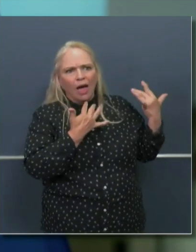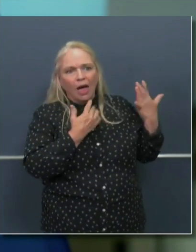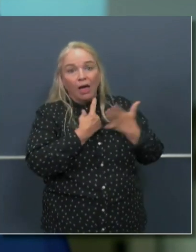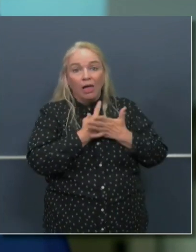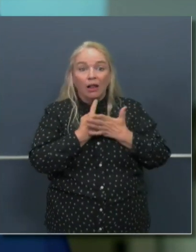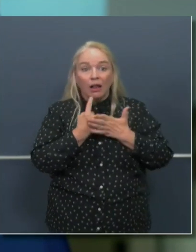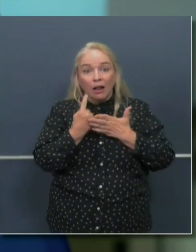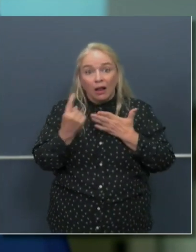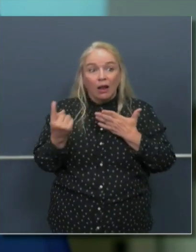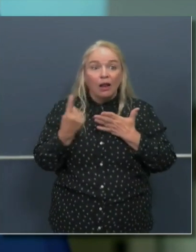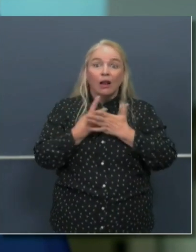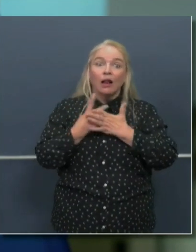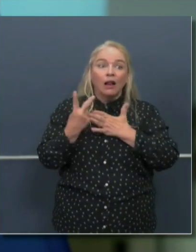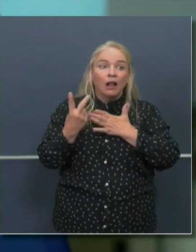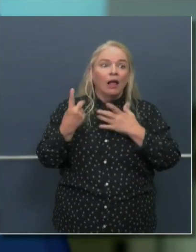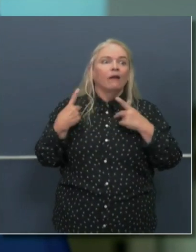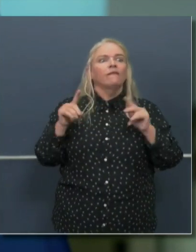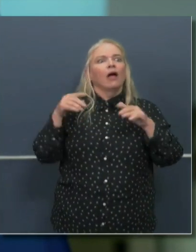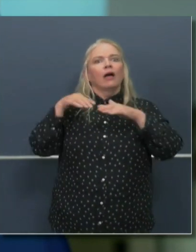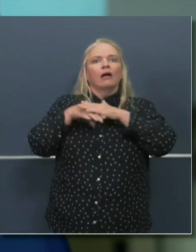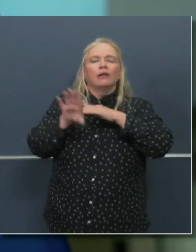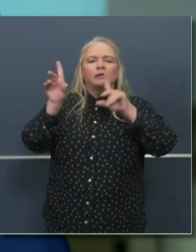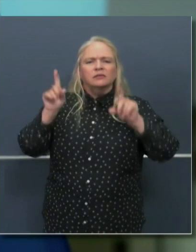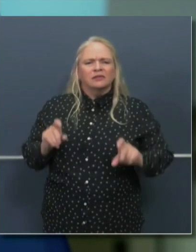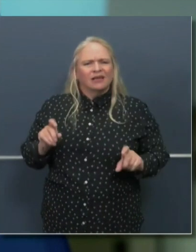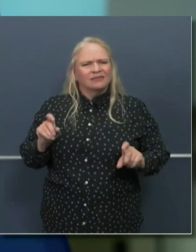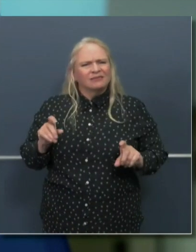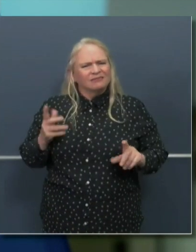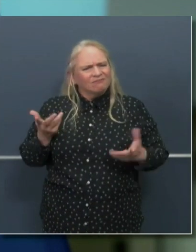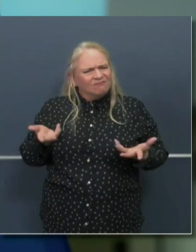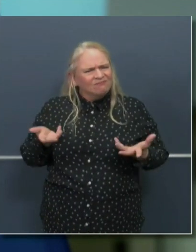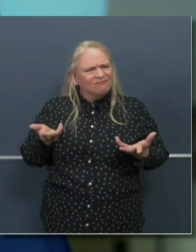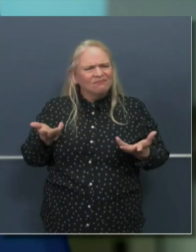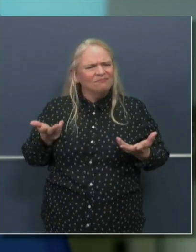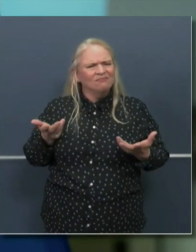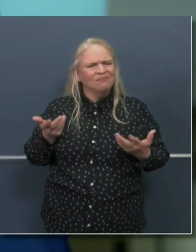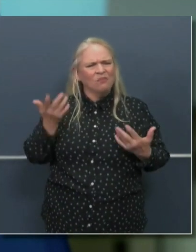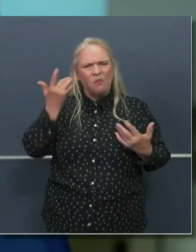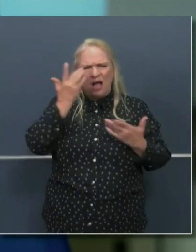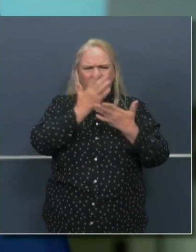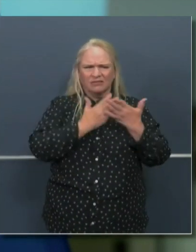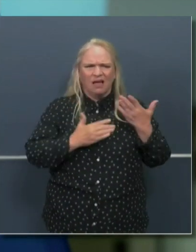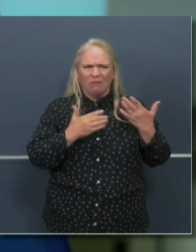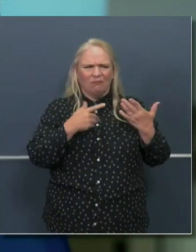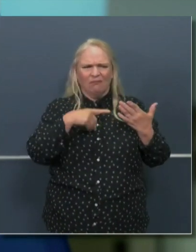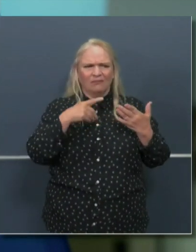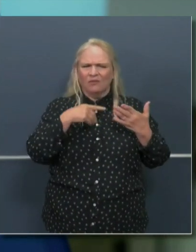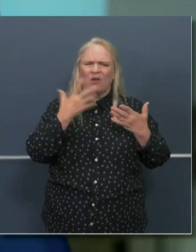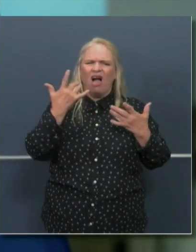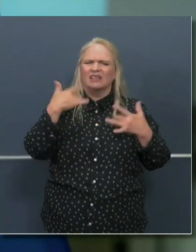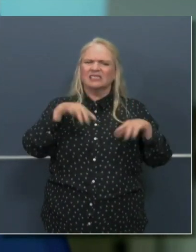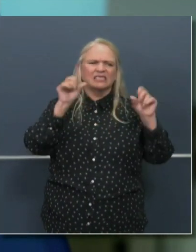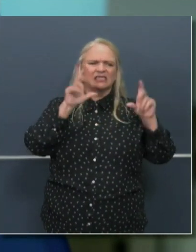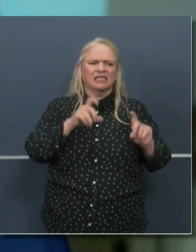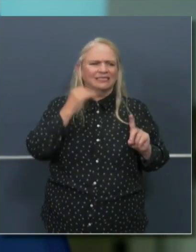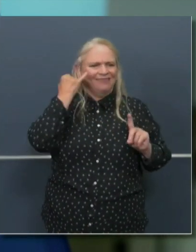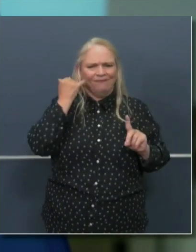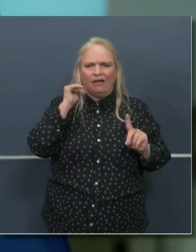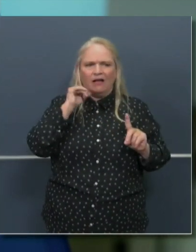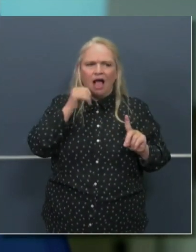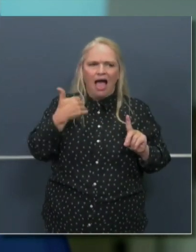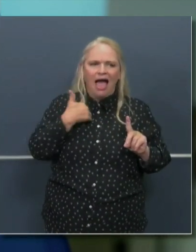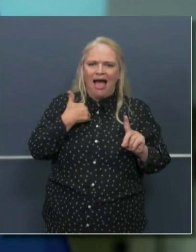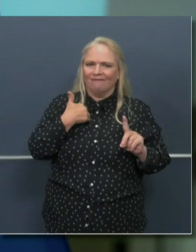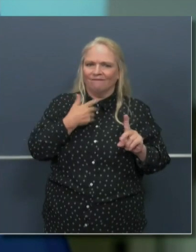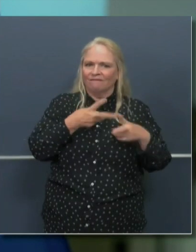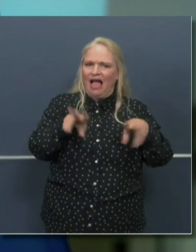And, with such a lag, some people are asking, what is the point of testing? Is there so much value to it? And I have a follow-up on schools